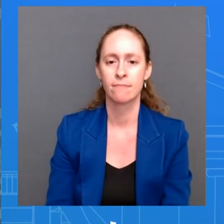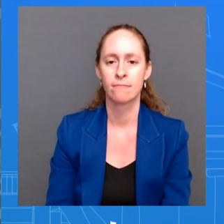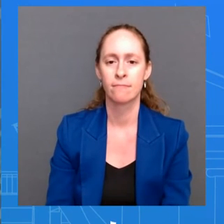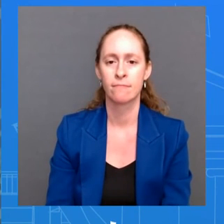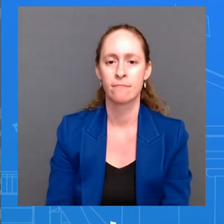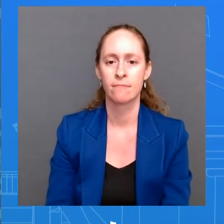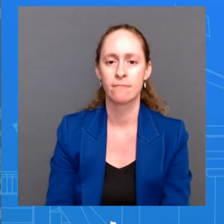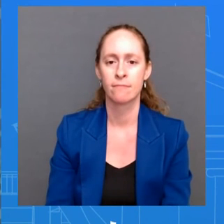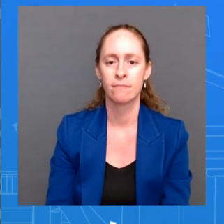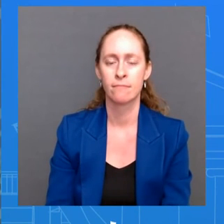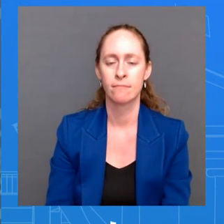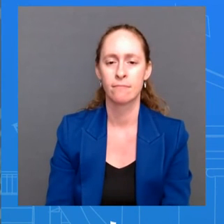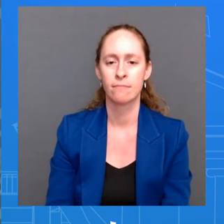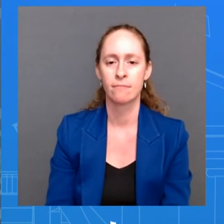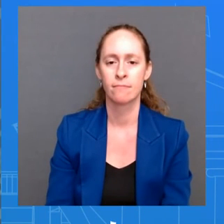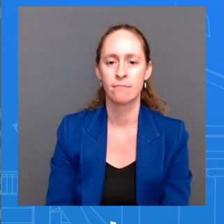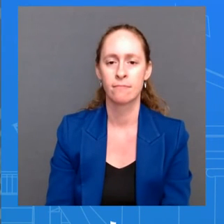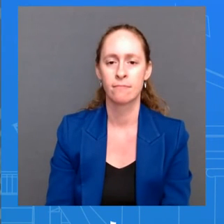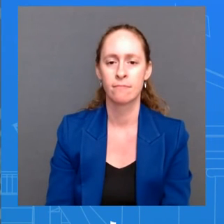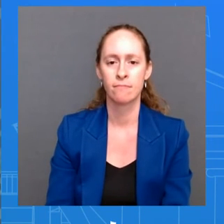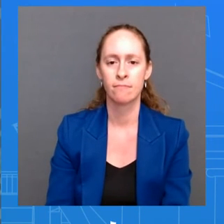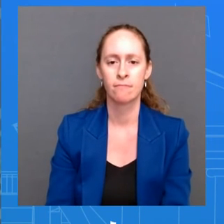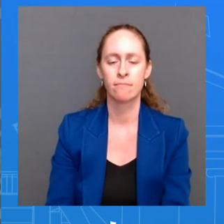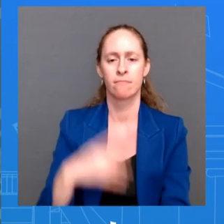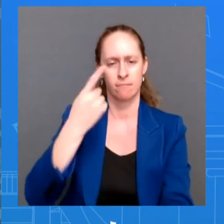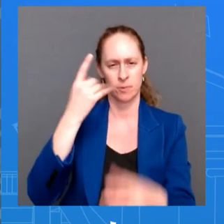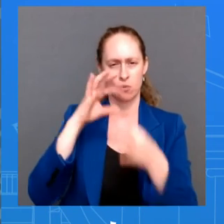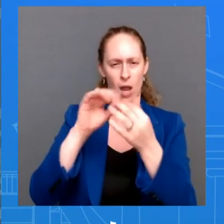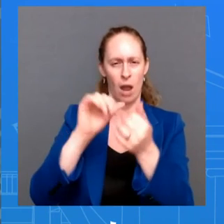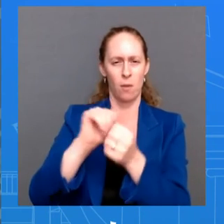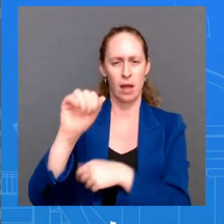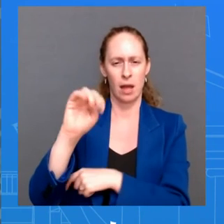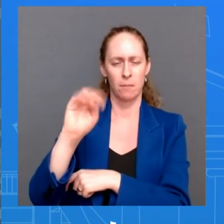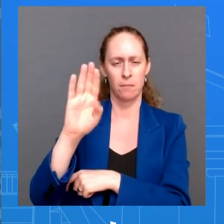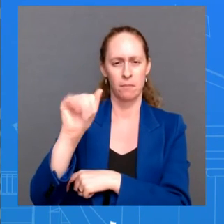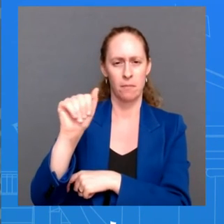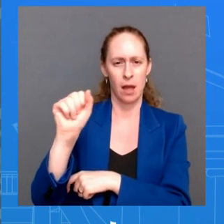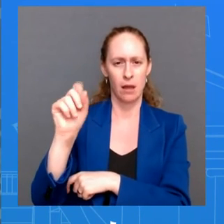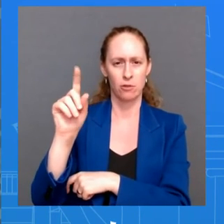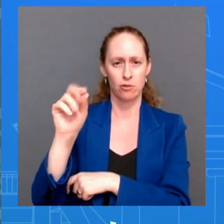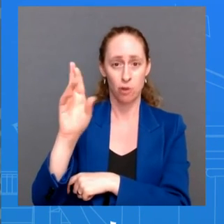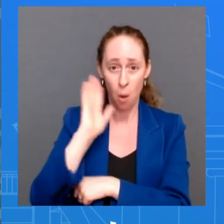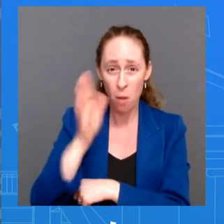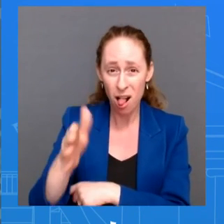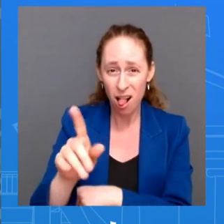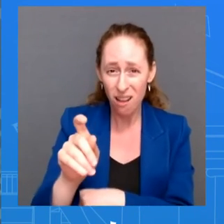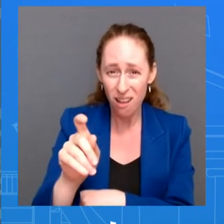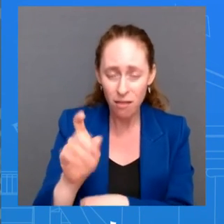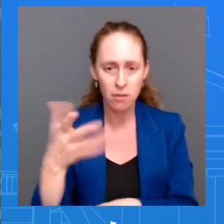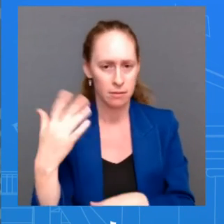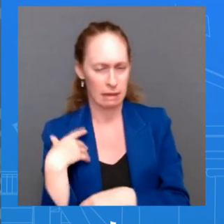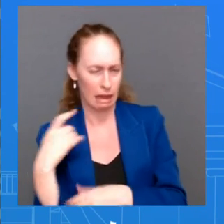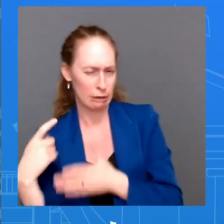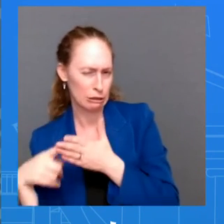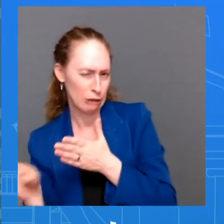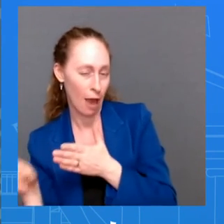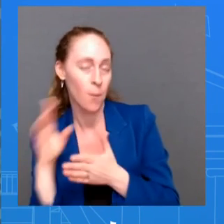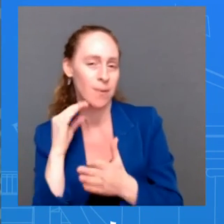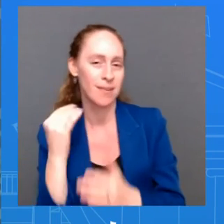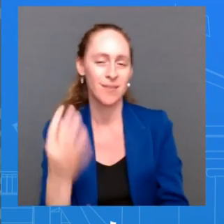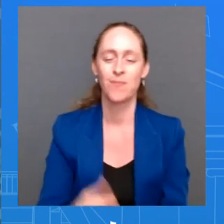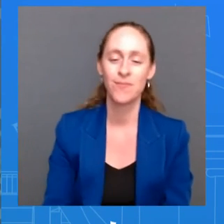particular question. I'll take one last one. Go ahead. To Russia and the Jewish agency, On monkeypox, as I'm sure you